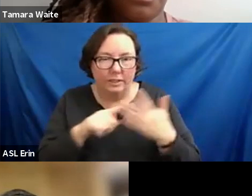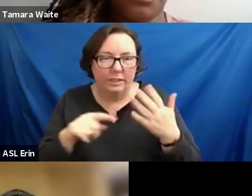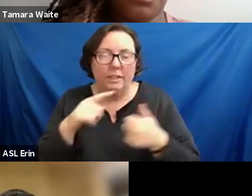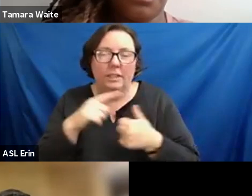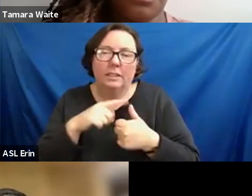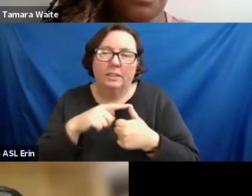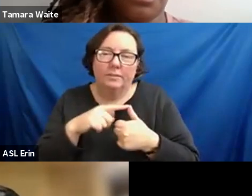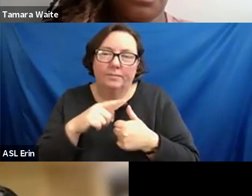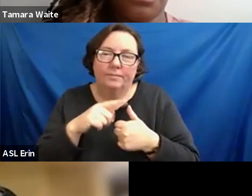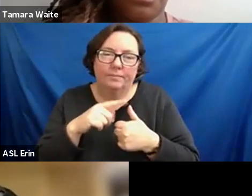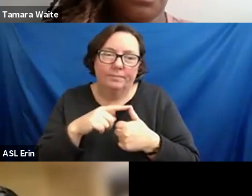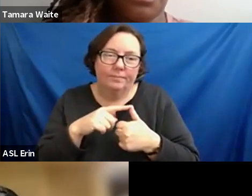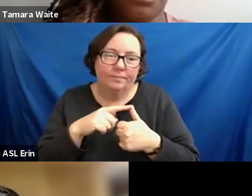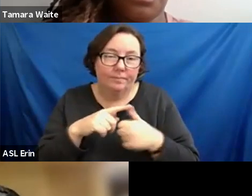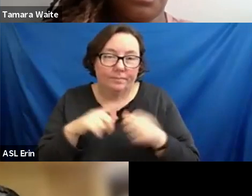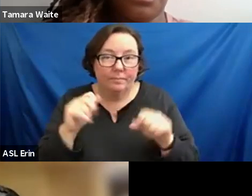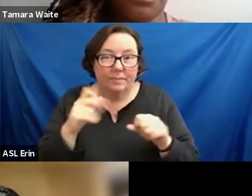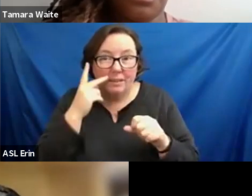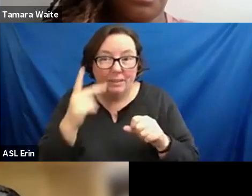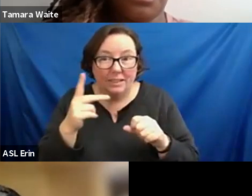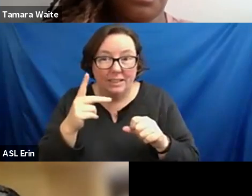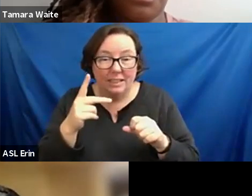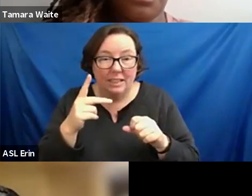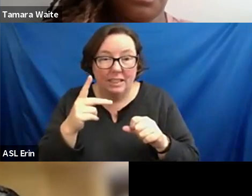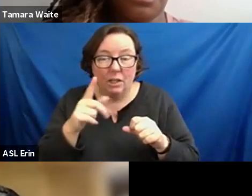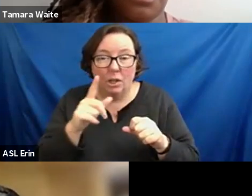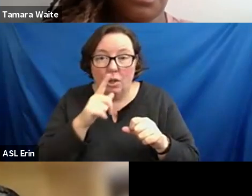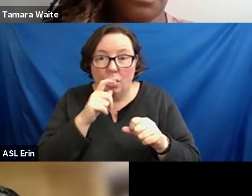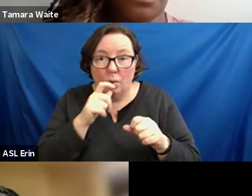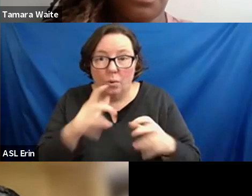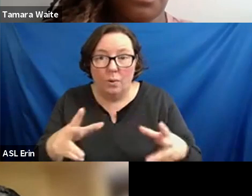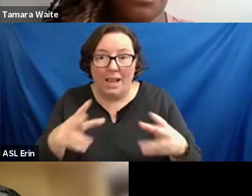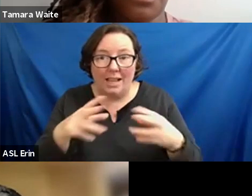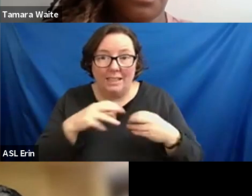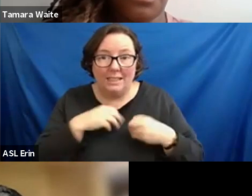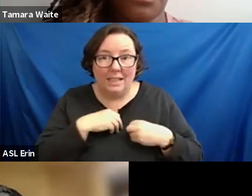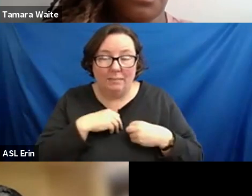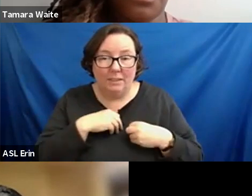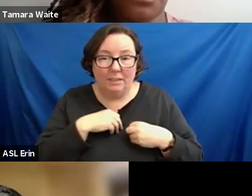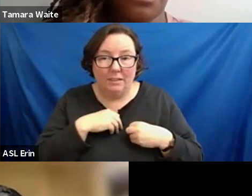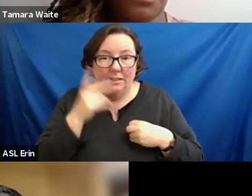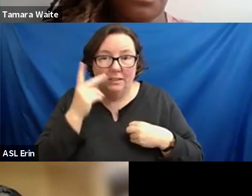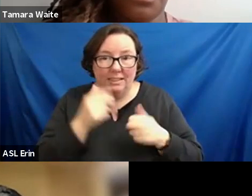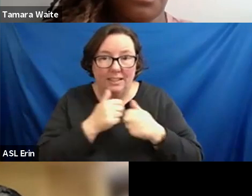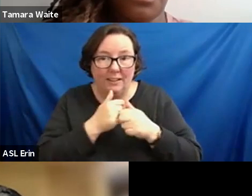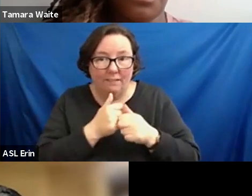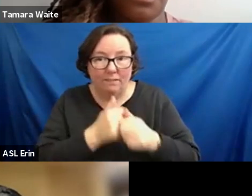Are we able to see the makeup of the accepted students by school, the demographic makeup?